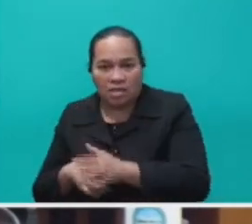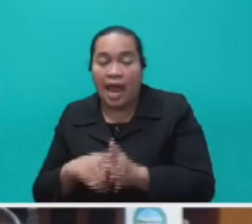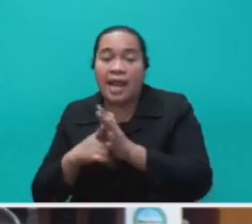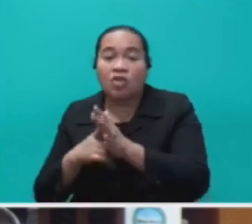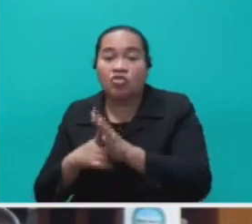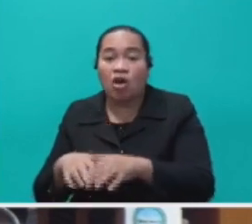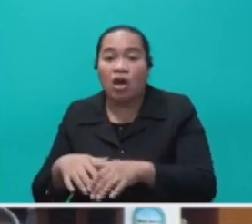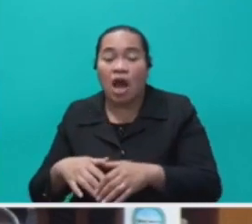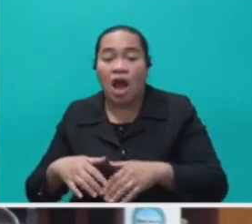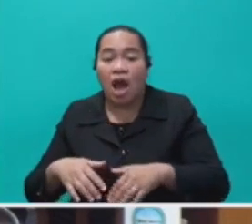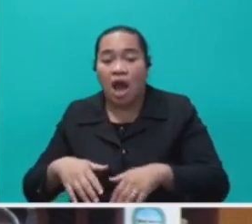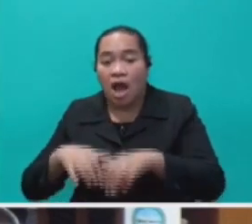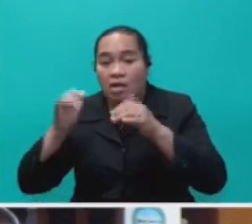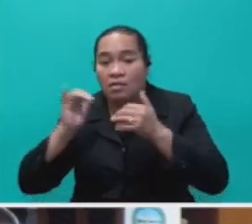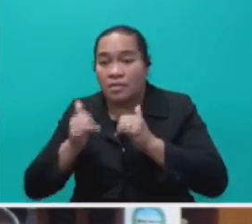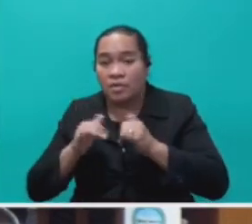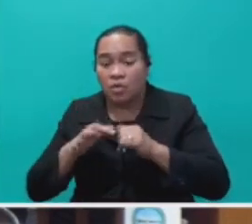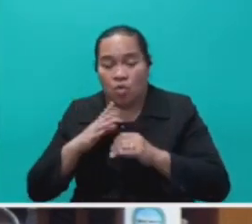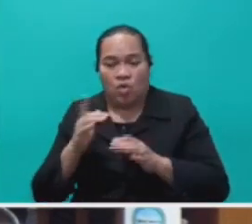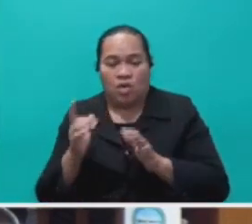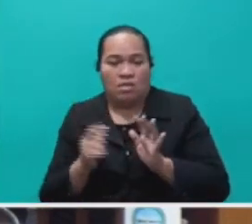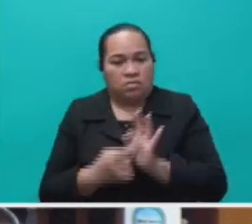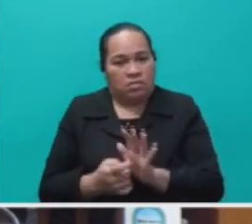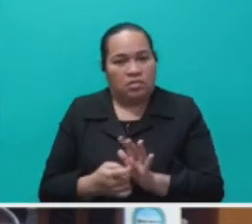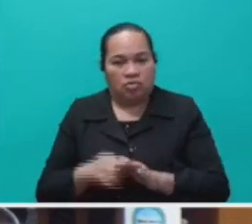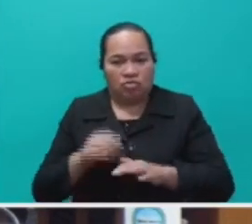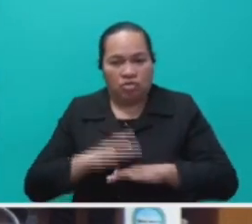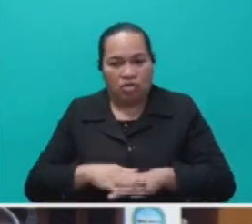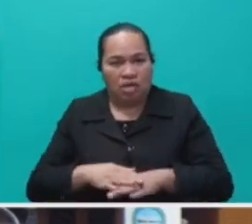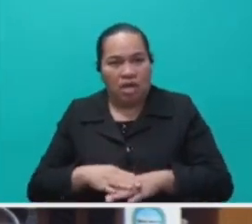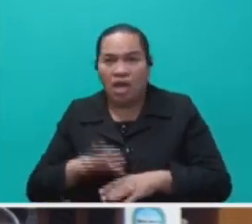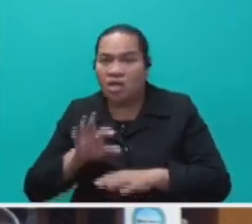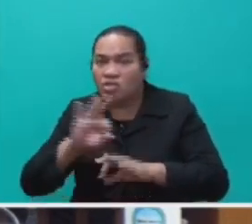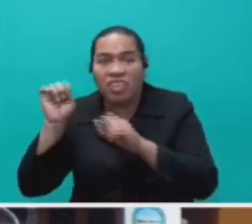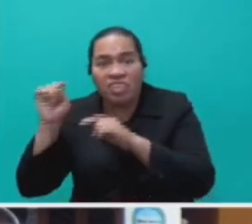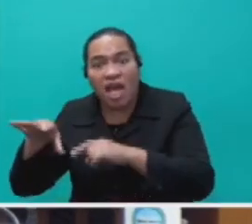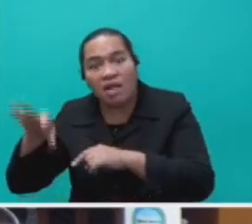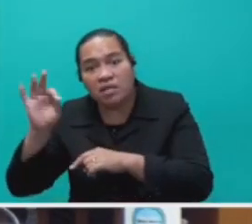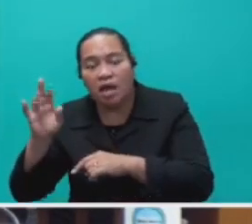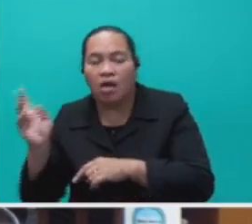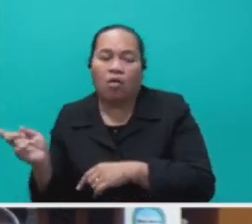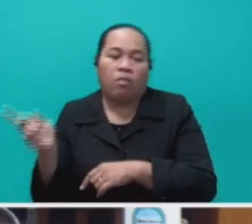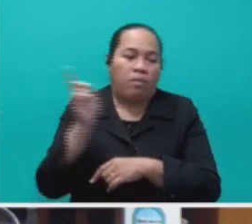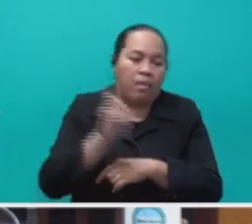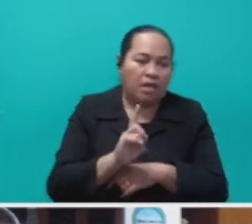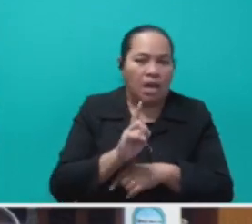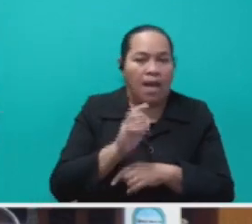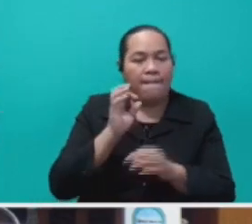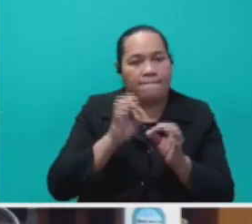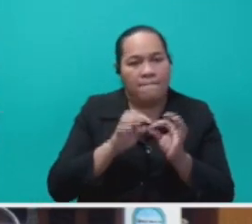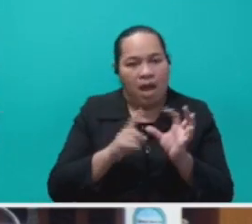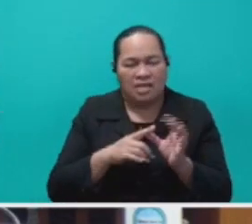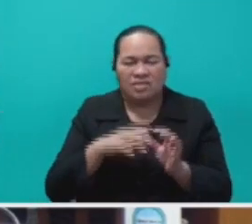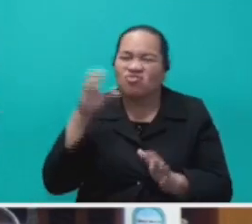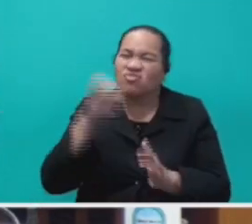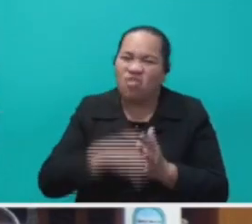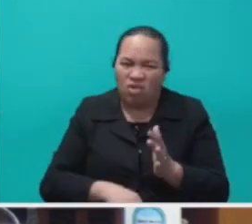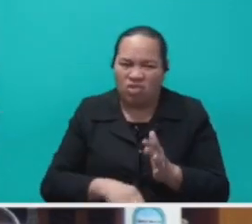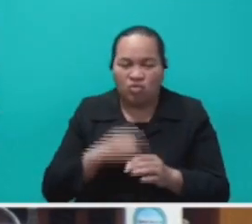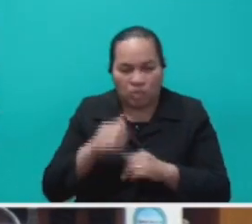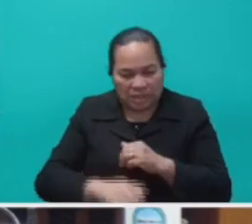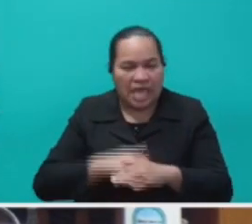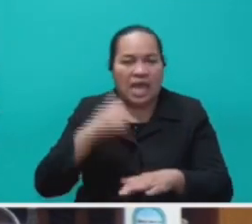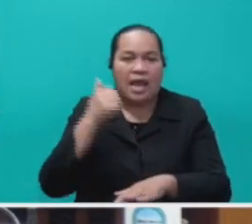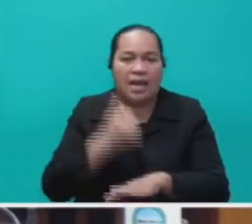magistrate, who is authorized to sit as anti-corruption magistrate, not there, all the way to Mba. It costs to set